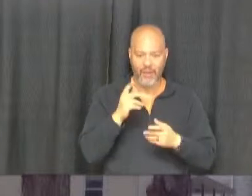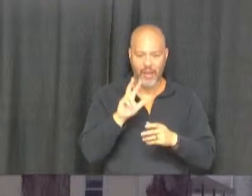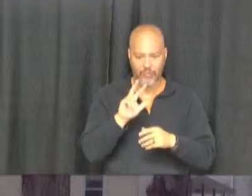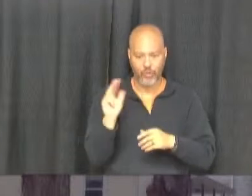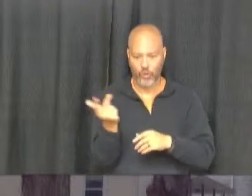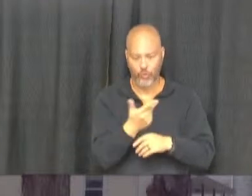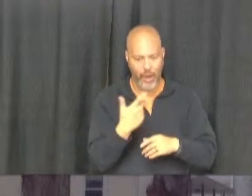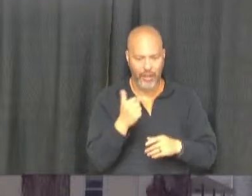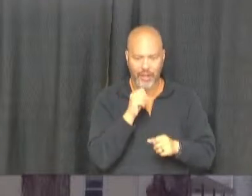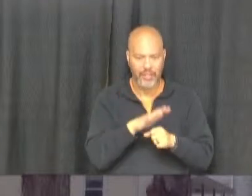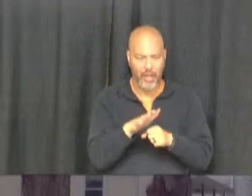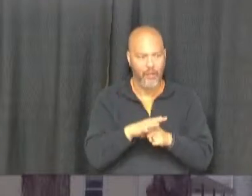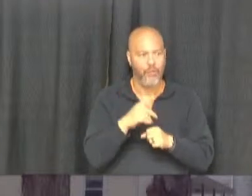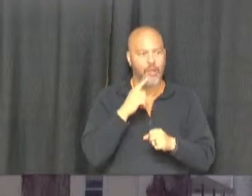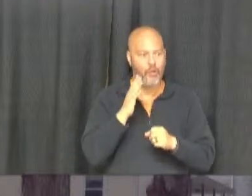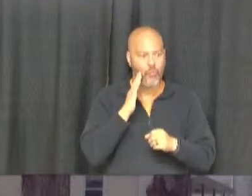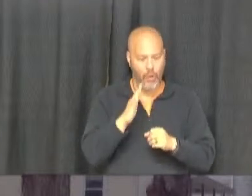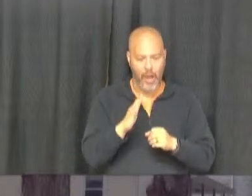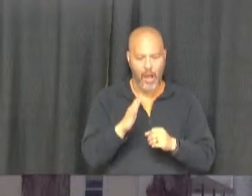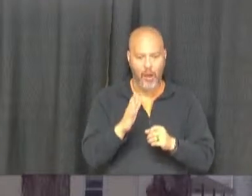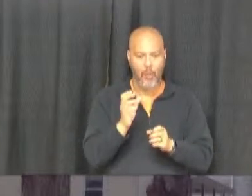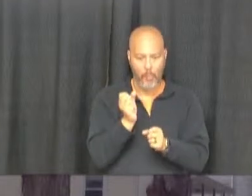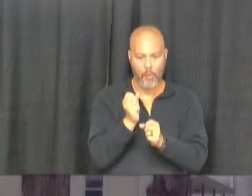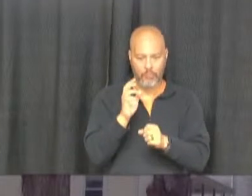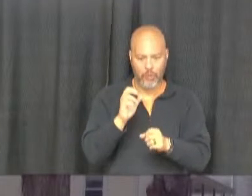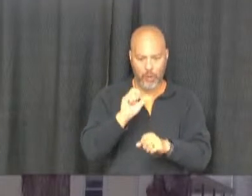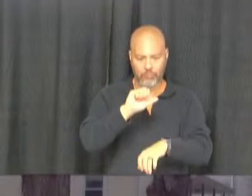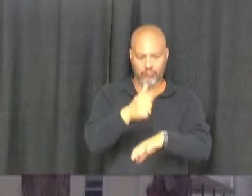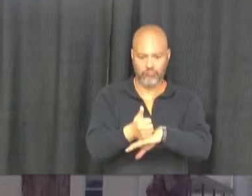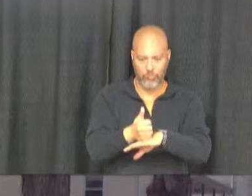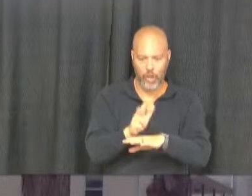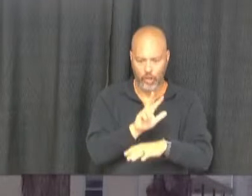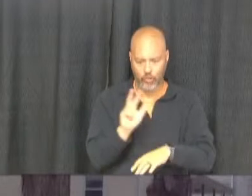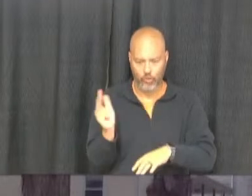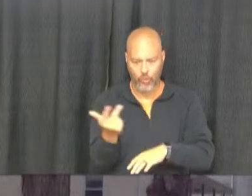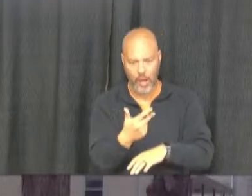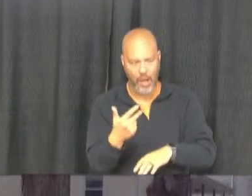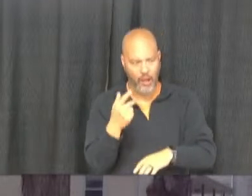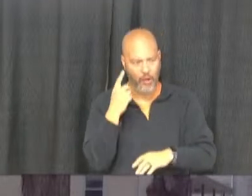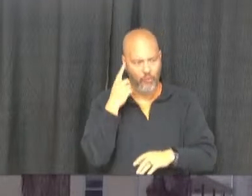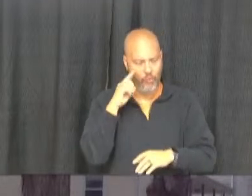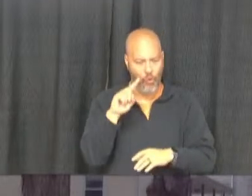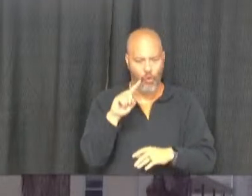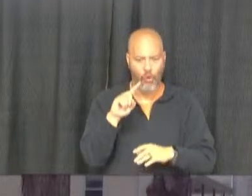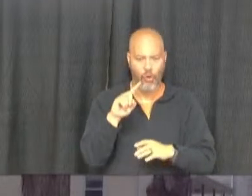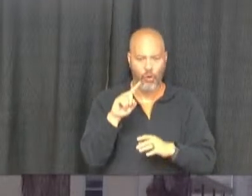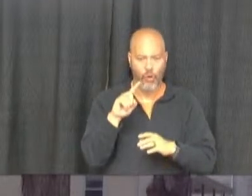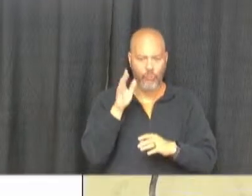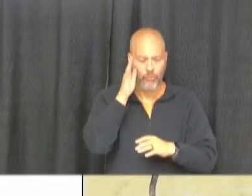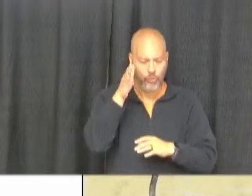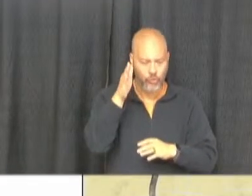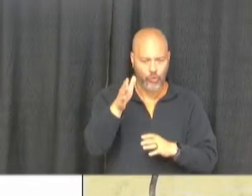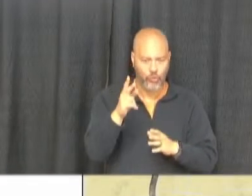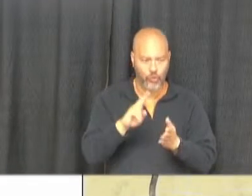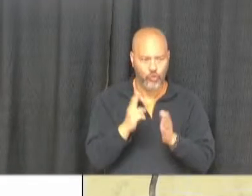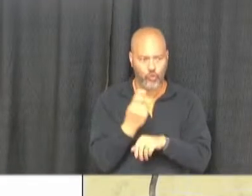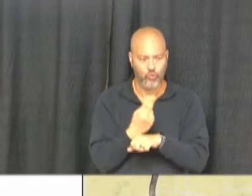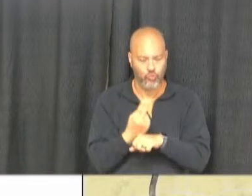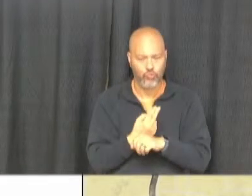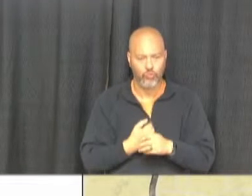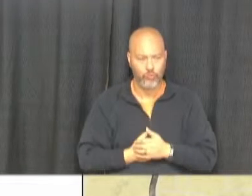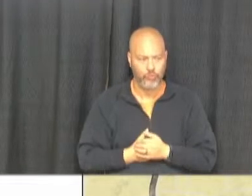willing to develop a portion of a turnaround on their property as they come back in for site plan or subdivision in the future.